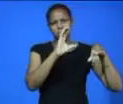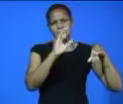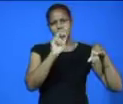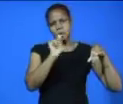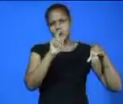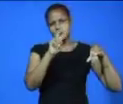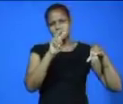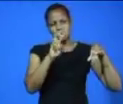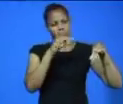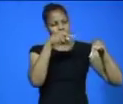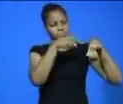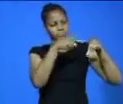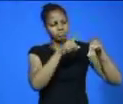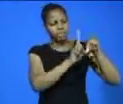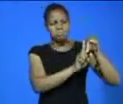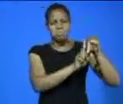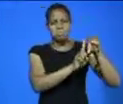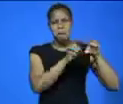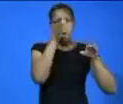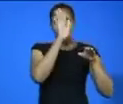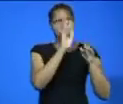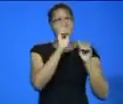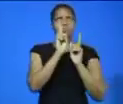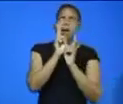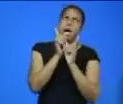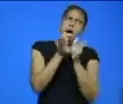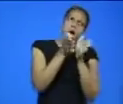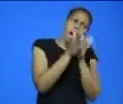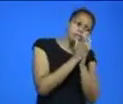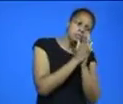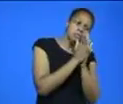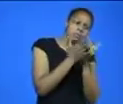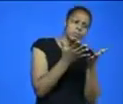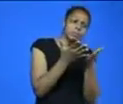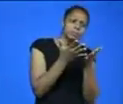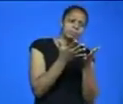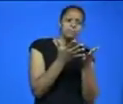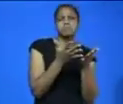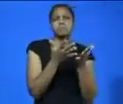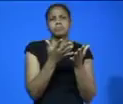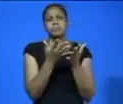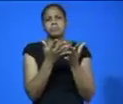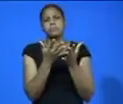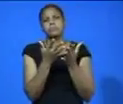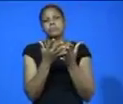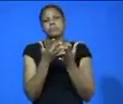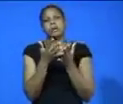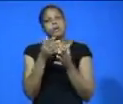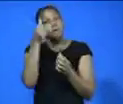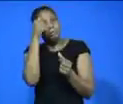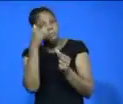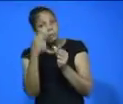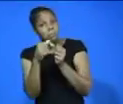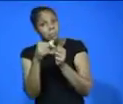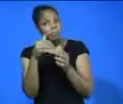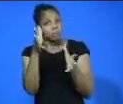me carefully. God has his children scattered across the length and breadth